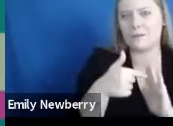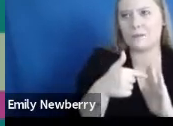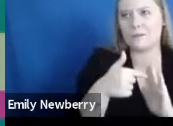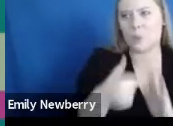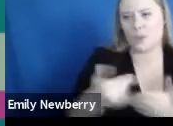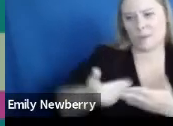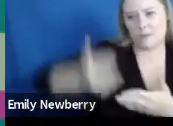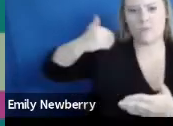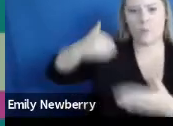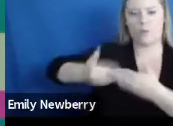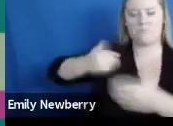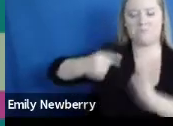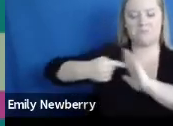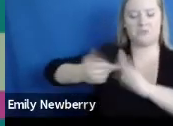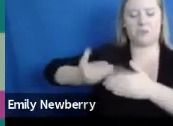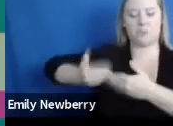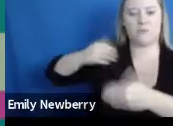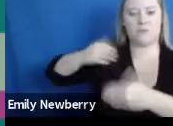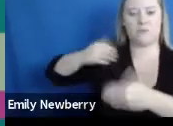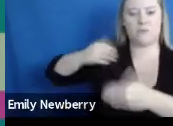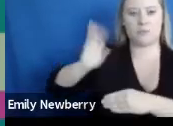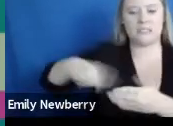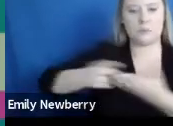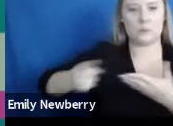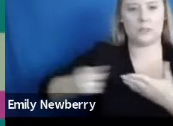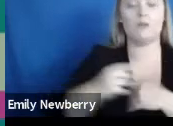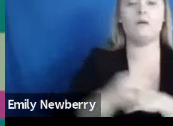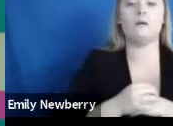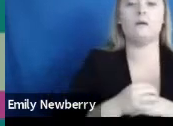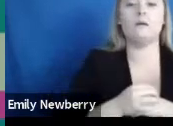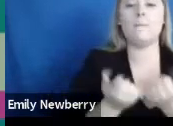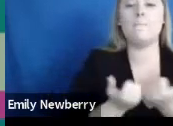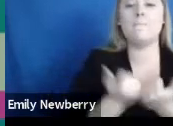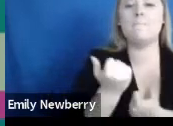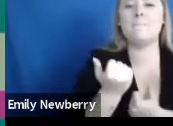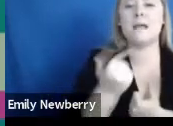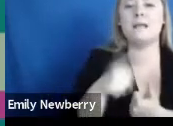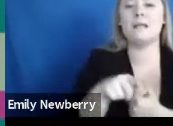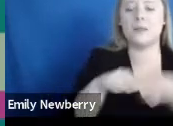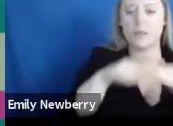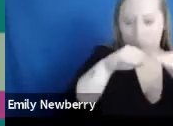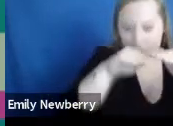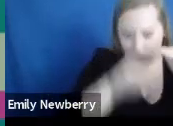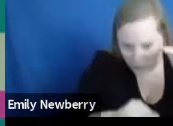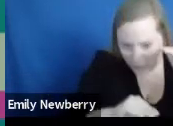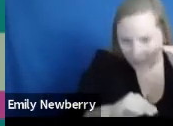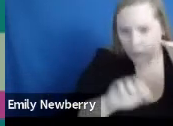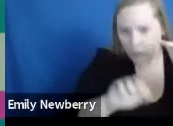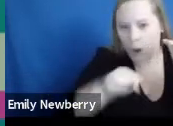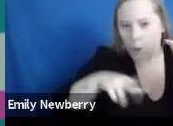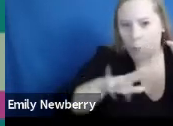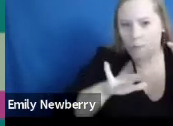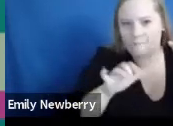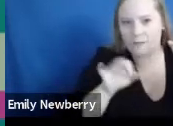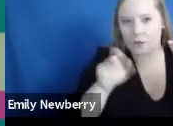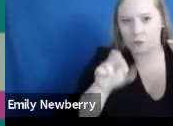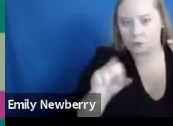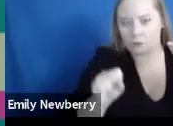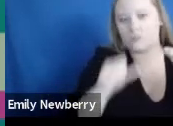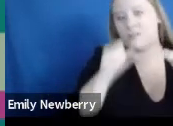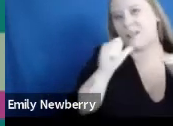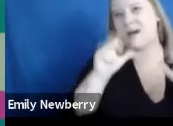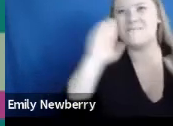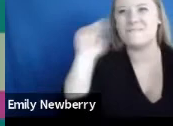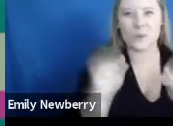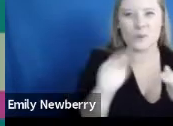previous presentations this week, that they're mainly shallow alluvial aquifers. We're not focusing on those